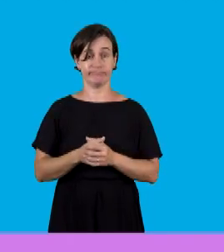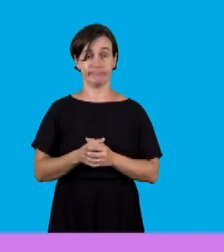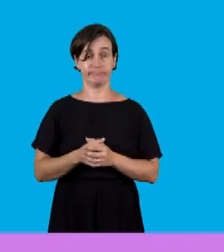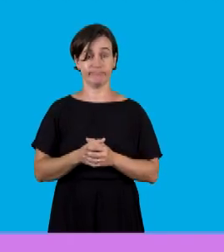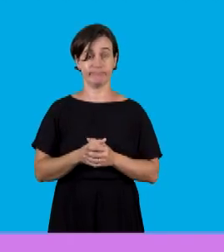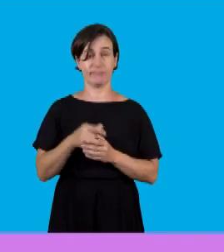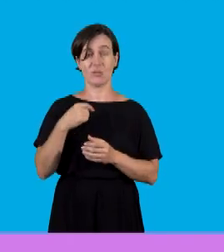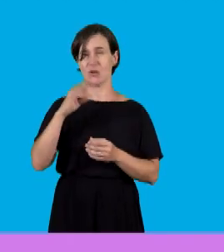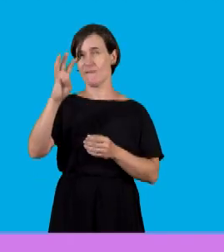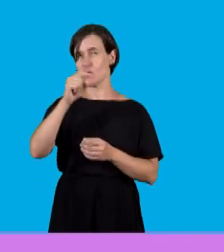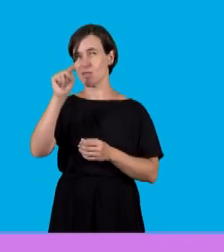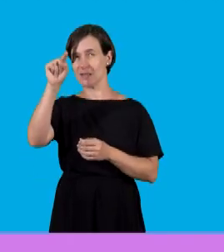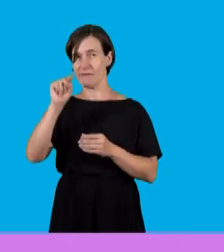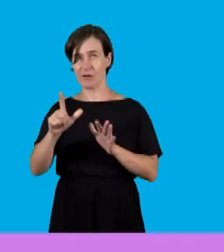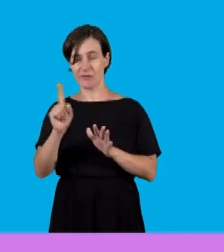40/7? It's